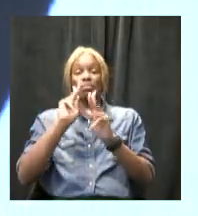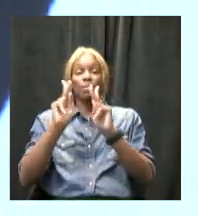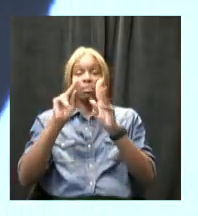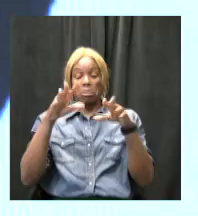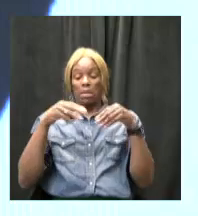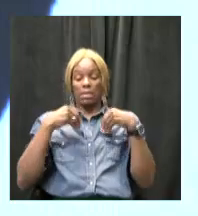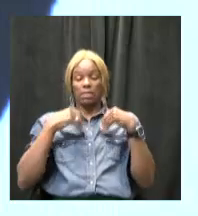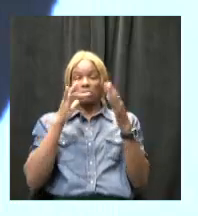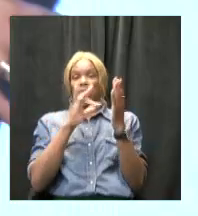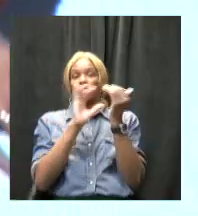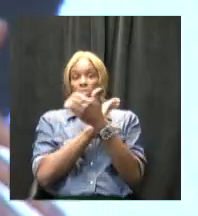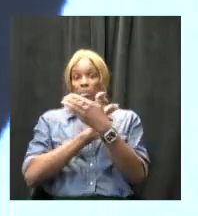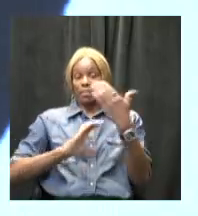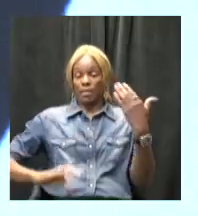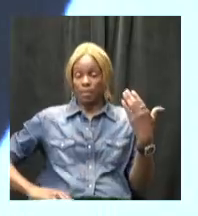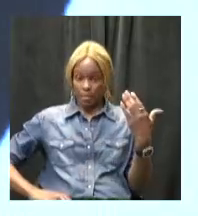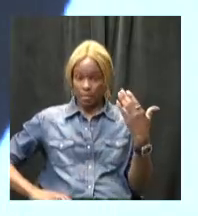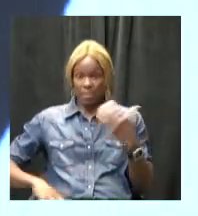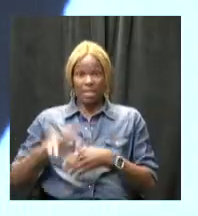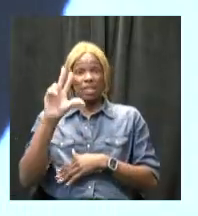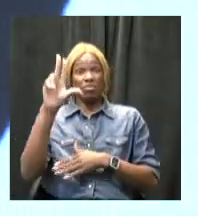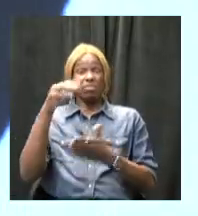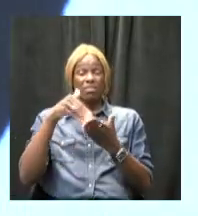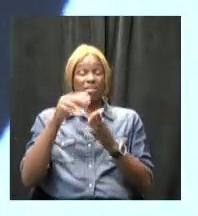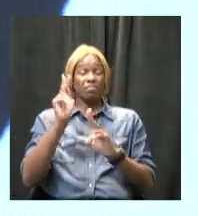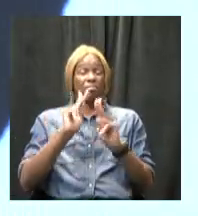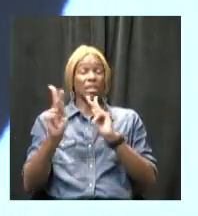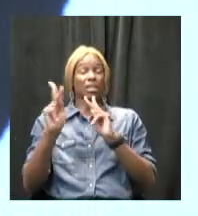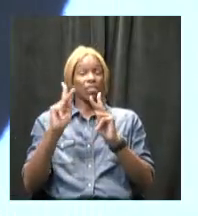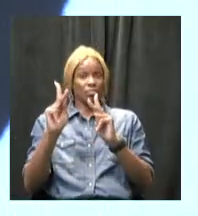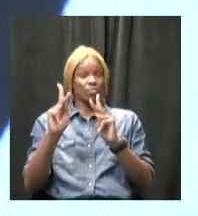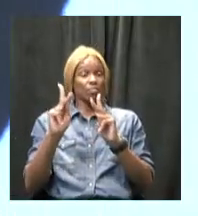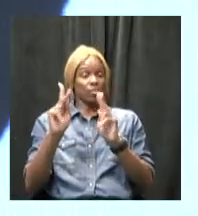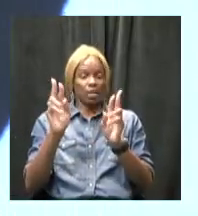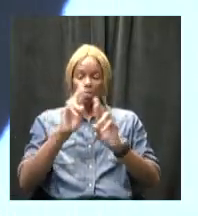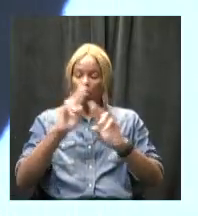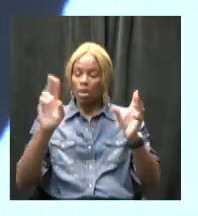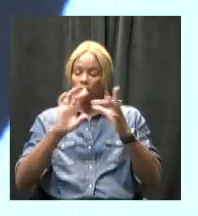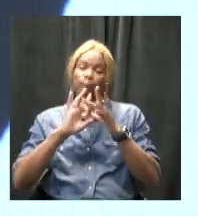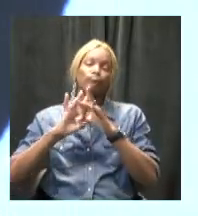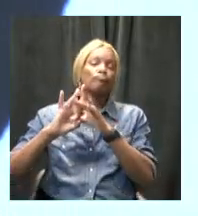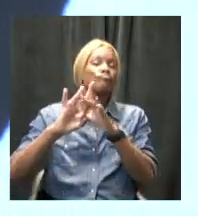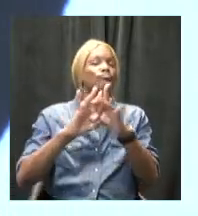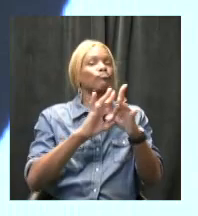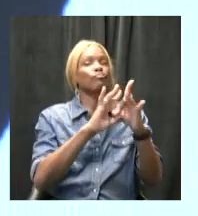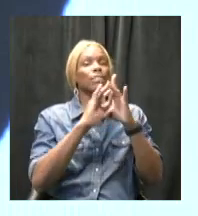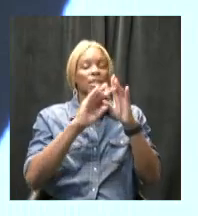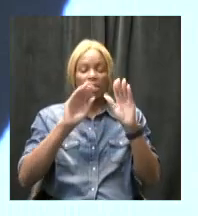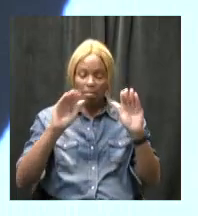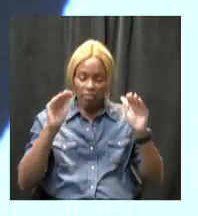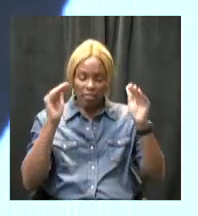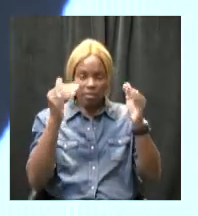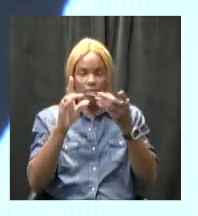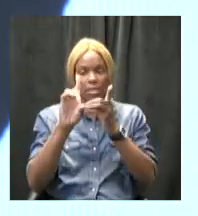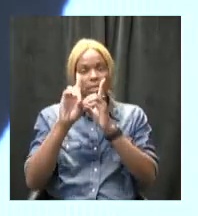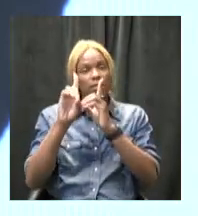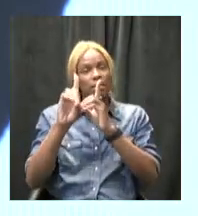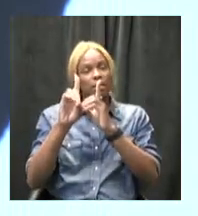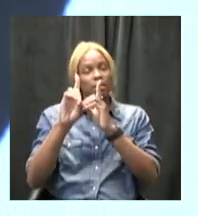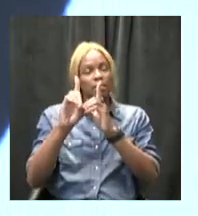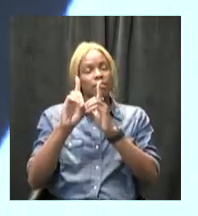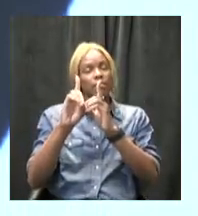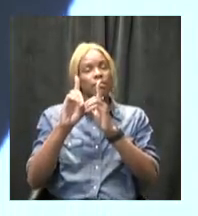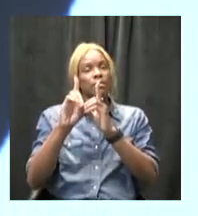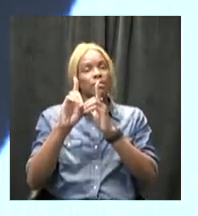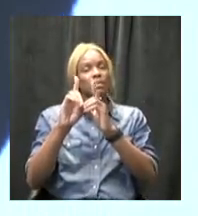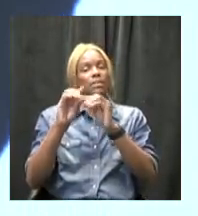And these 3,000 people, they're able to get on the same page, but watch what they do. They are devoted to the disciples' teaching. I love this piece, right?